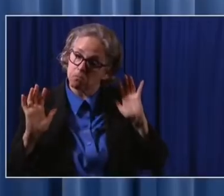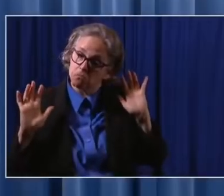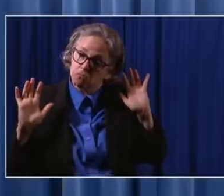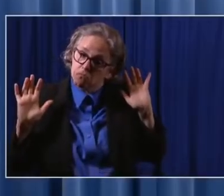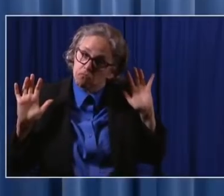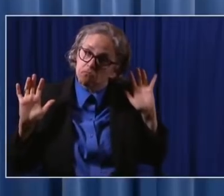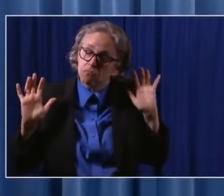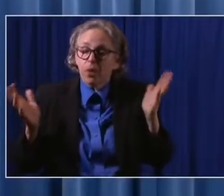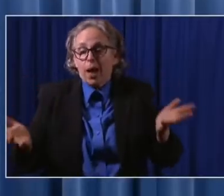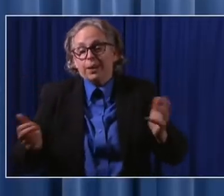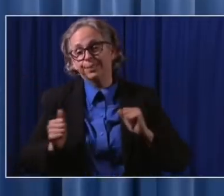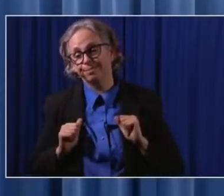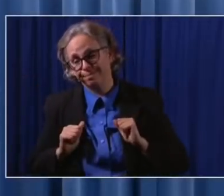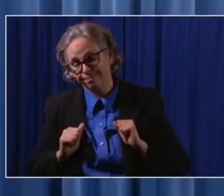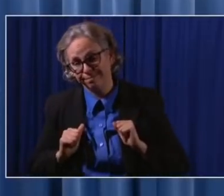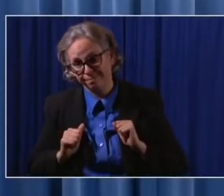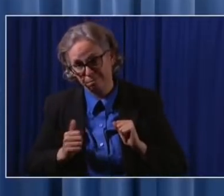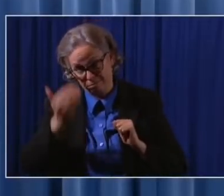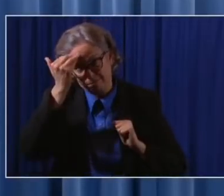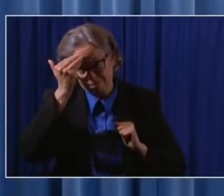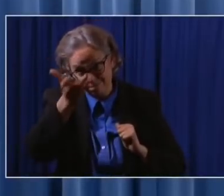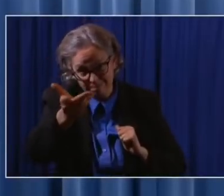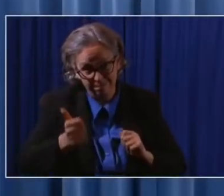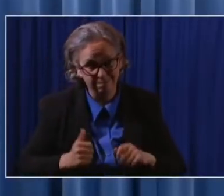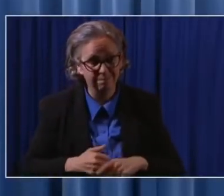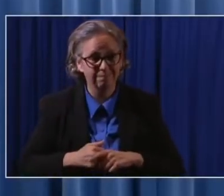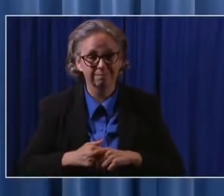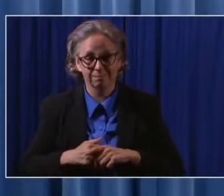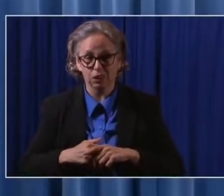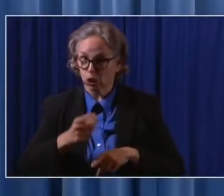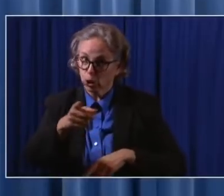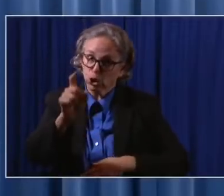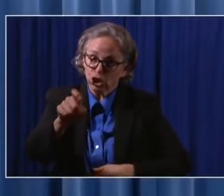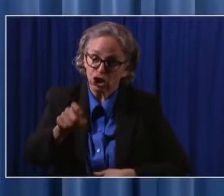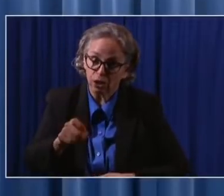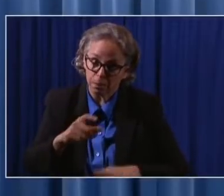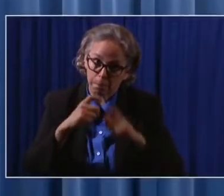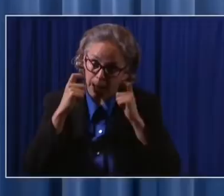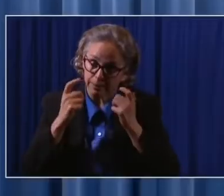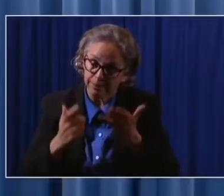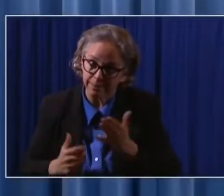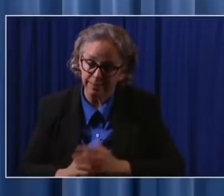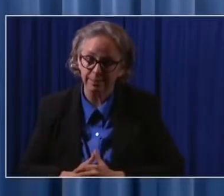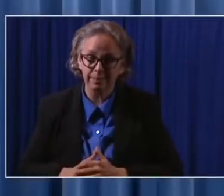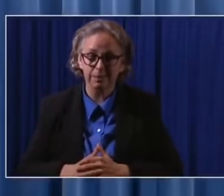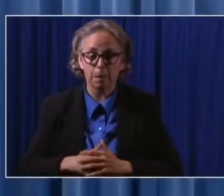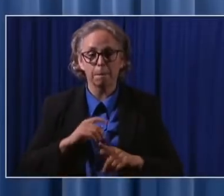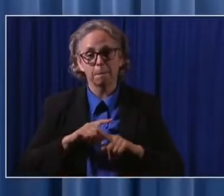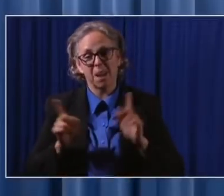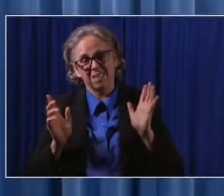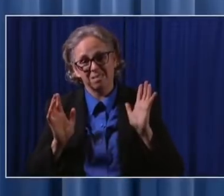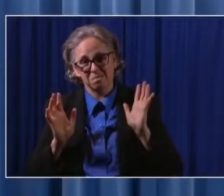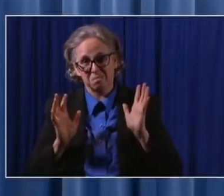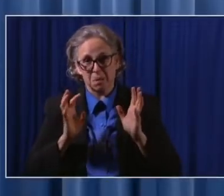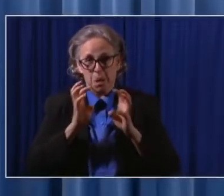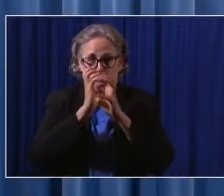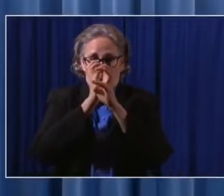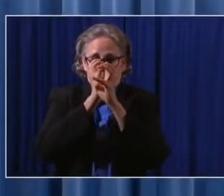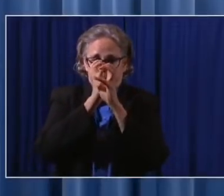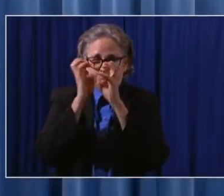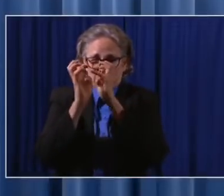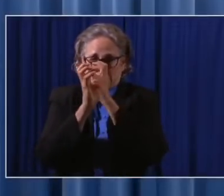look, they're going to get a break. You know, virtually everybody's going to get a break, and people are going to be asked, "Will you just